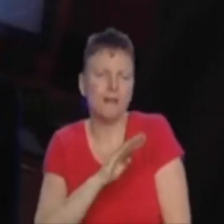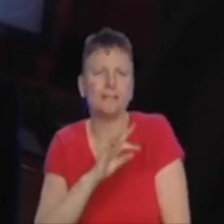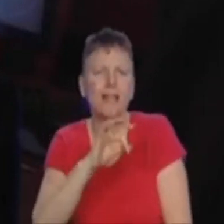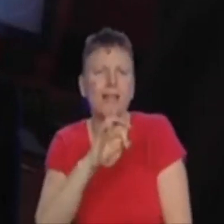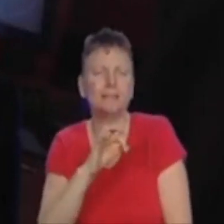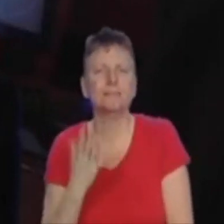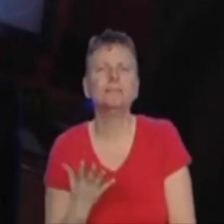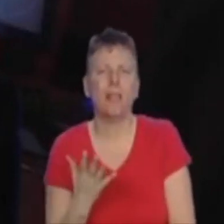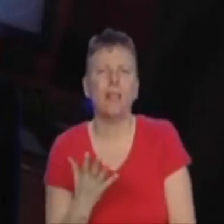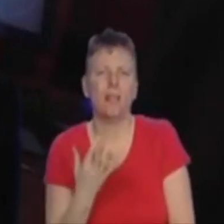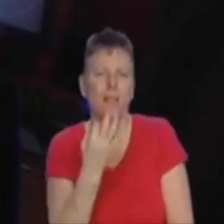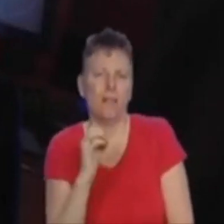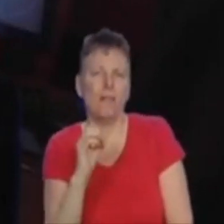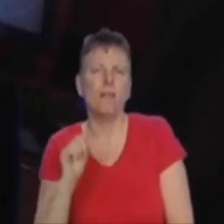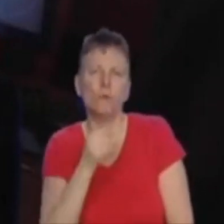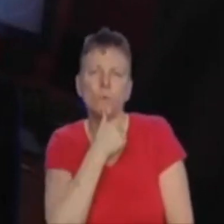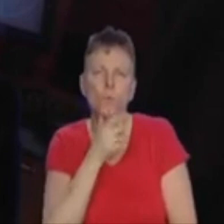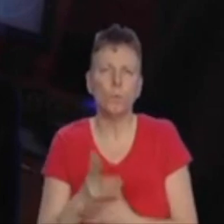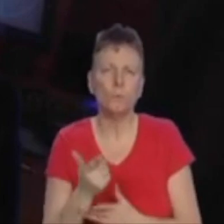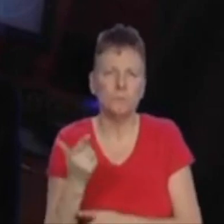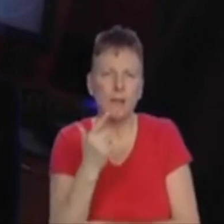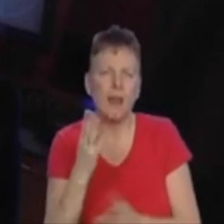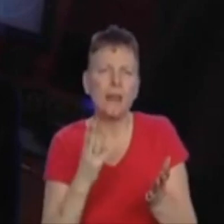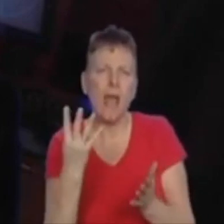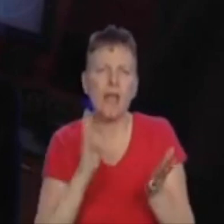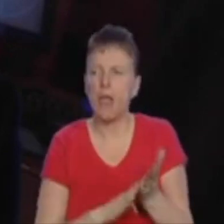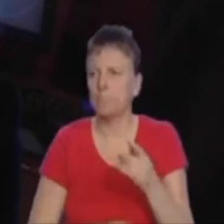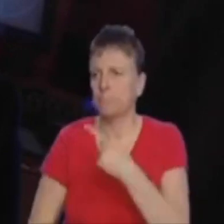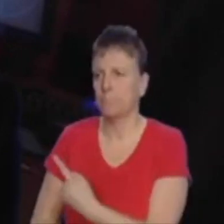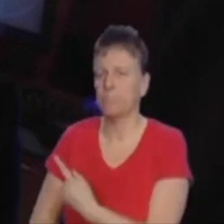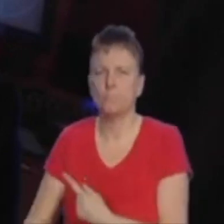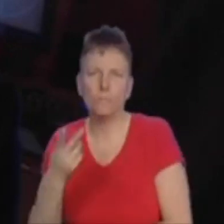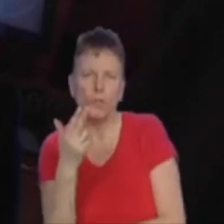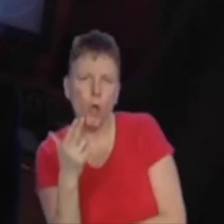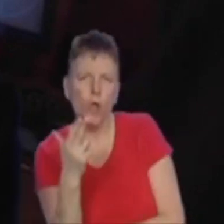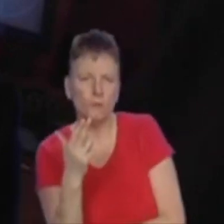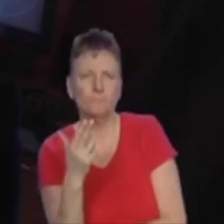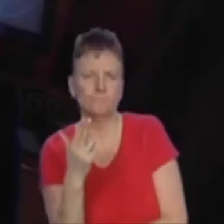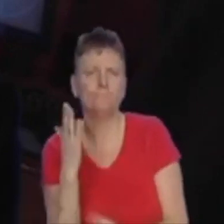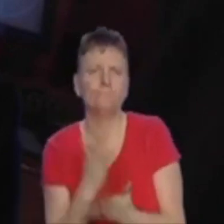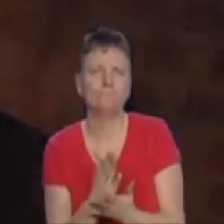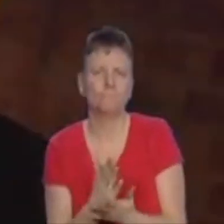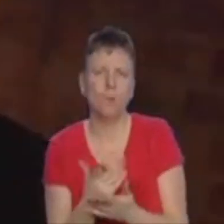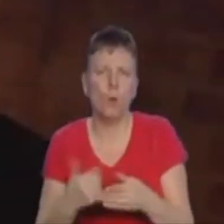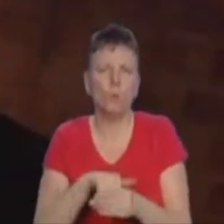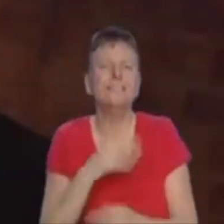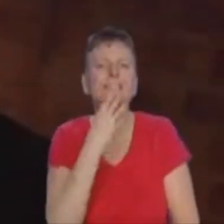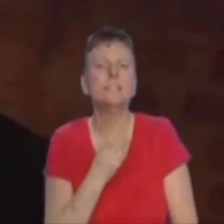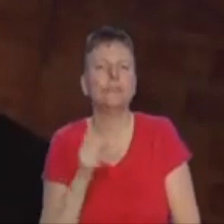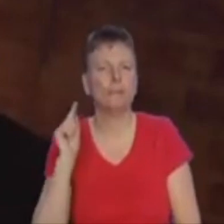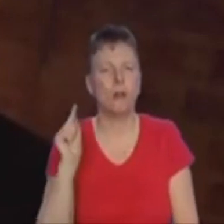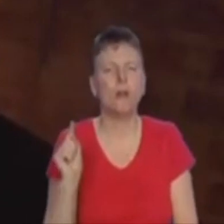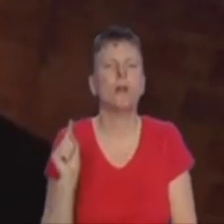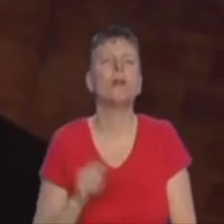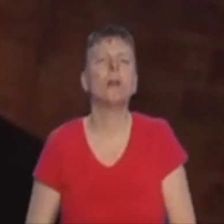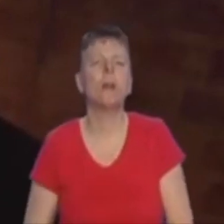Army issue, and a variety of automatic weapons, including the Israeli Uzi and German Heckler & Koch submachine guns. In reality, it's